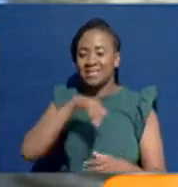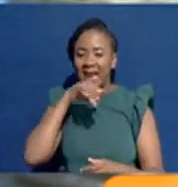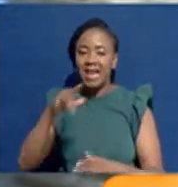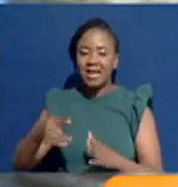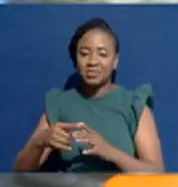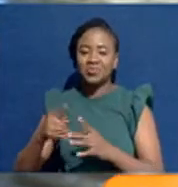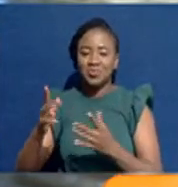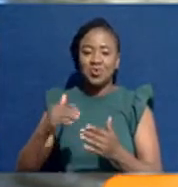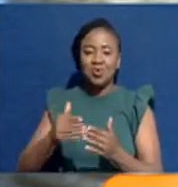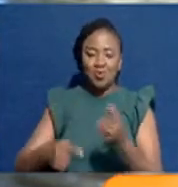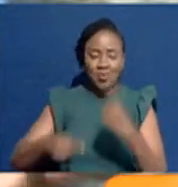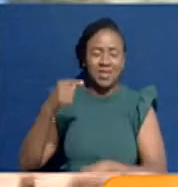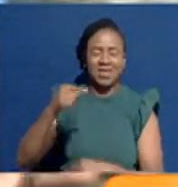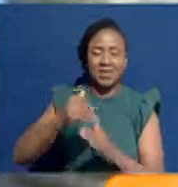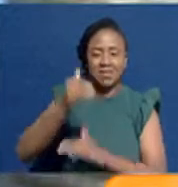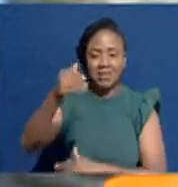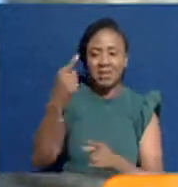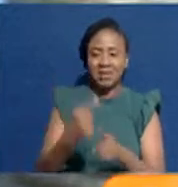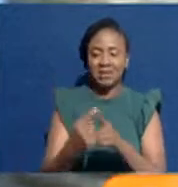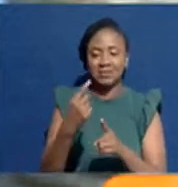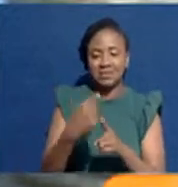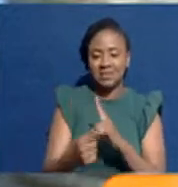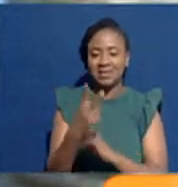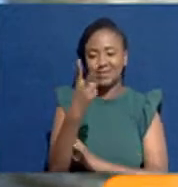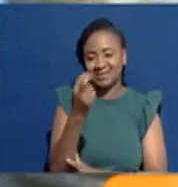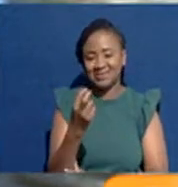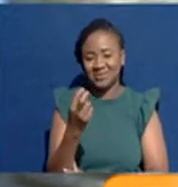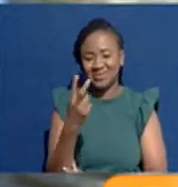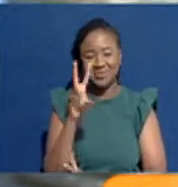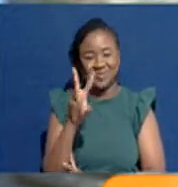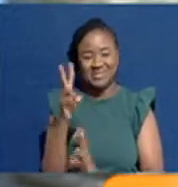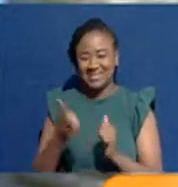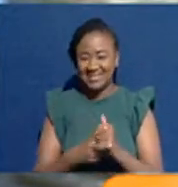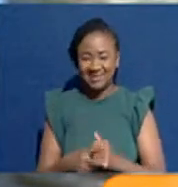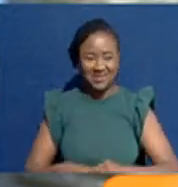to be president in 2027. I mean, really, it will not be genuine.